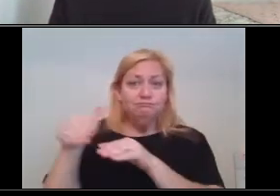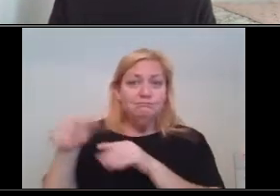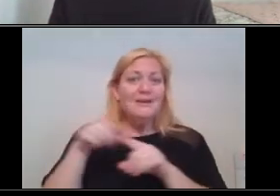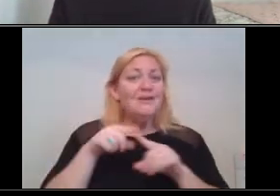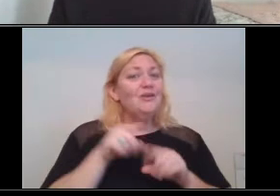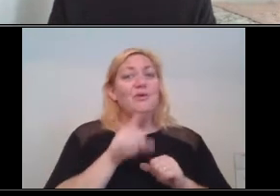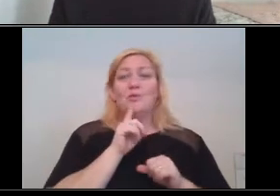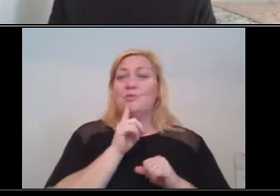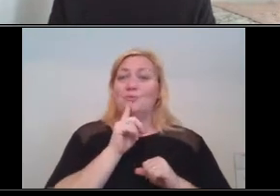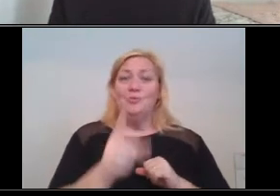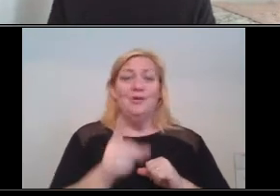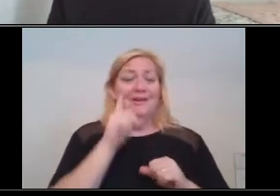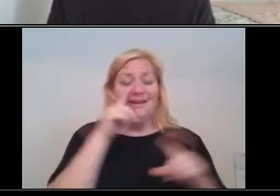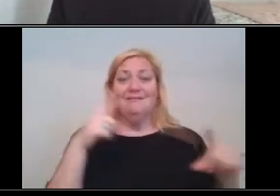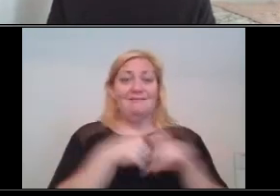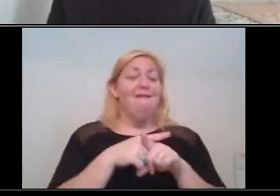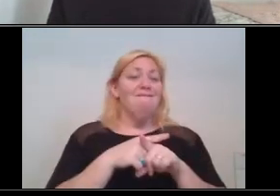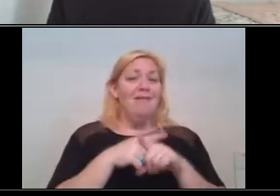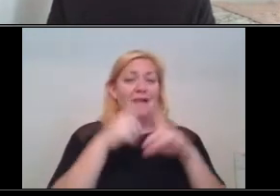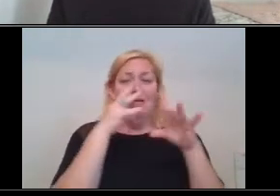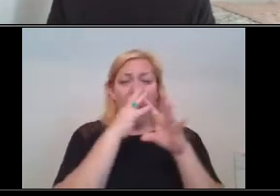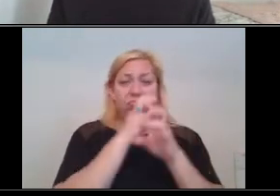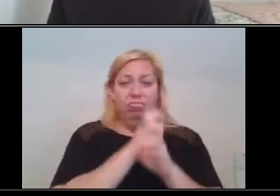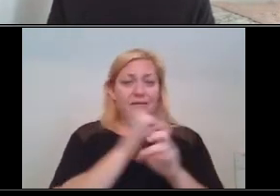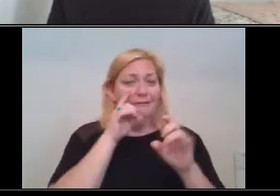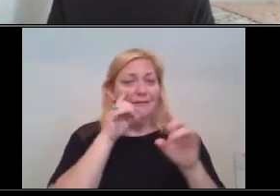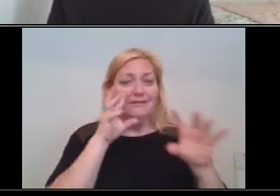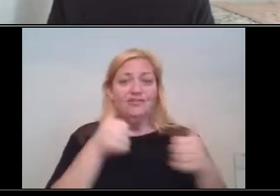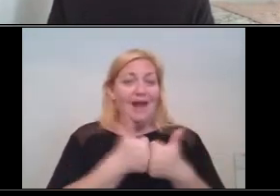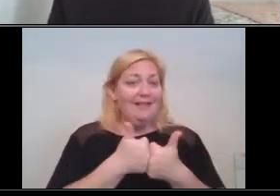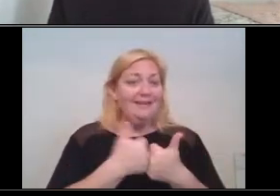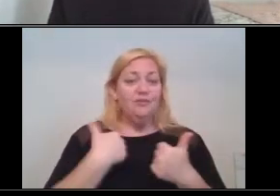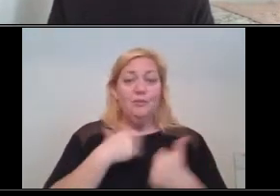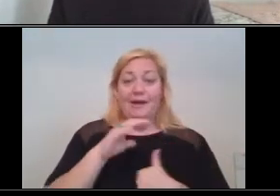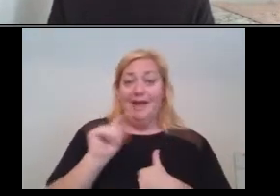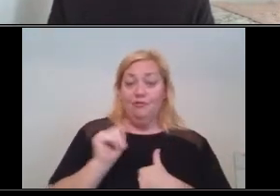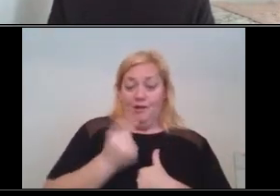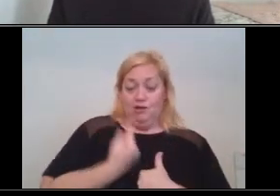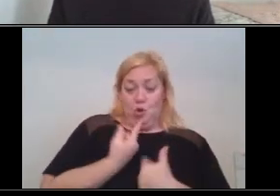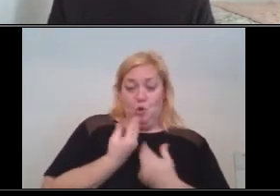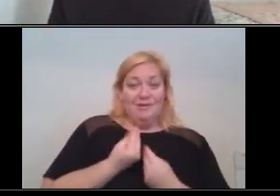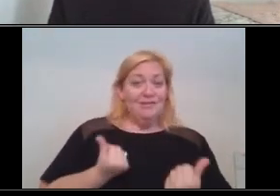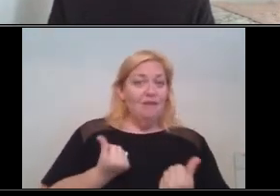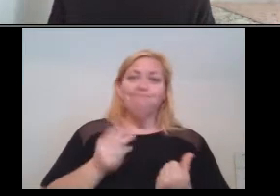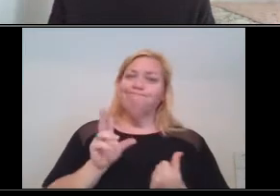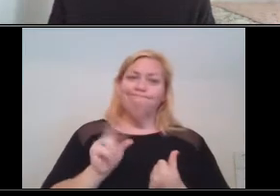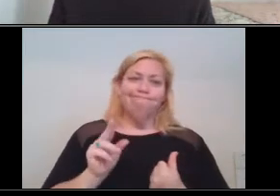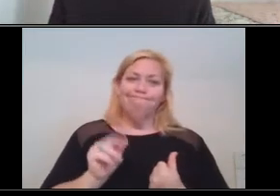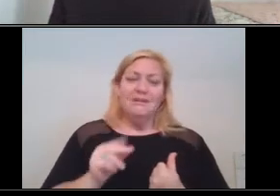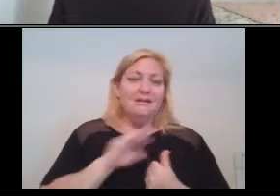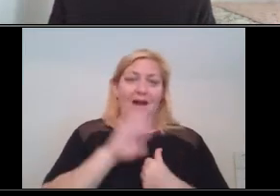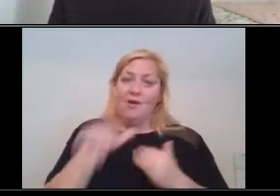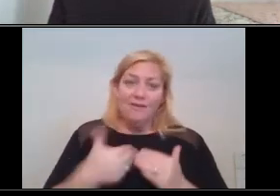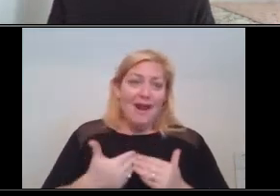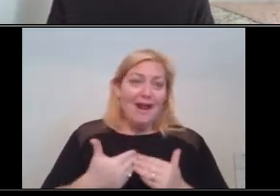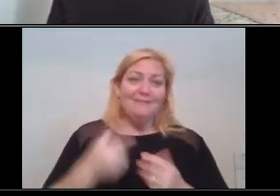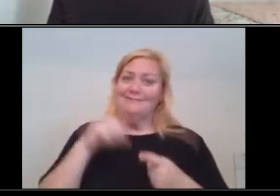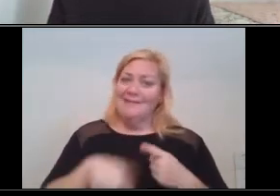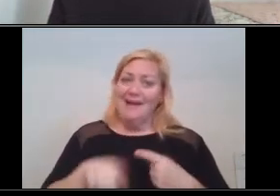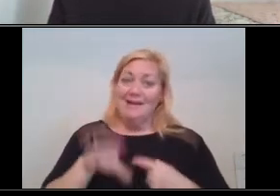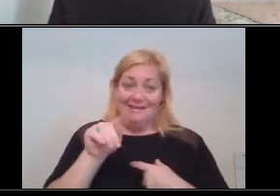really complex challenge, and not one that we at Caltrans alone can solve. Certainly not one that I think CTC can